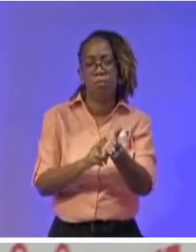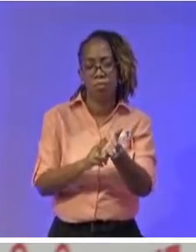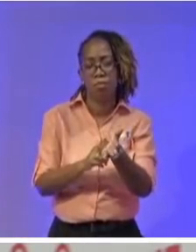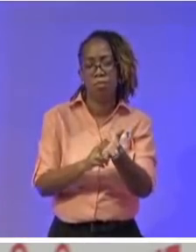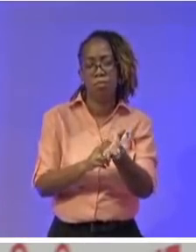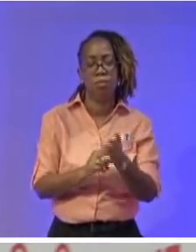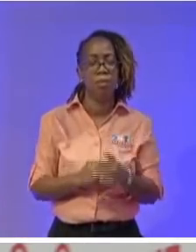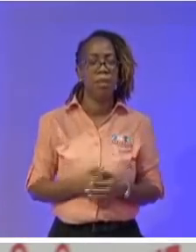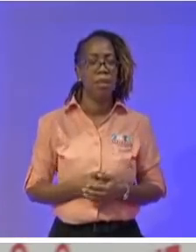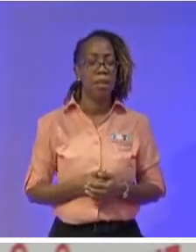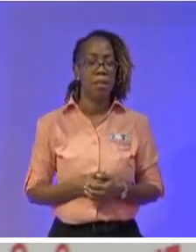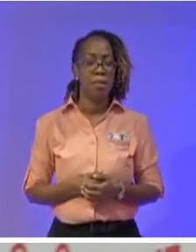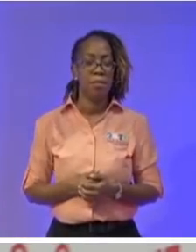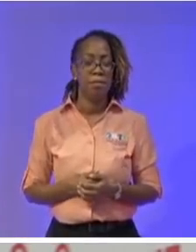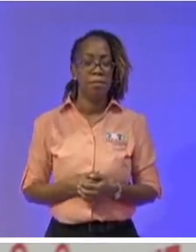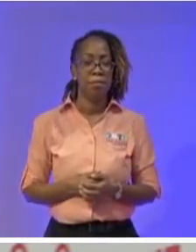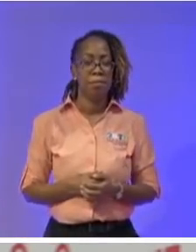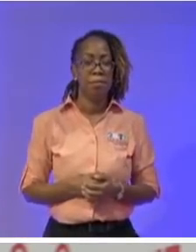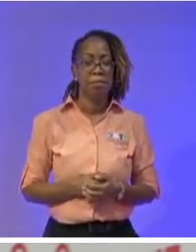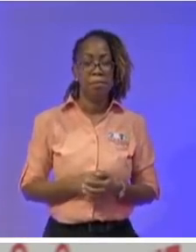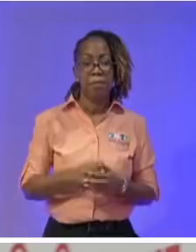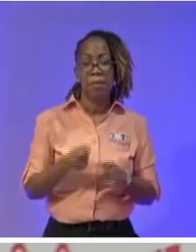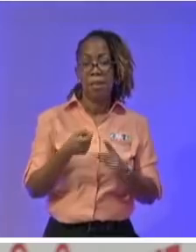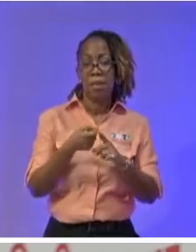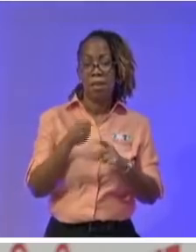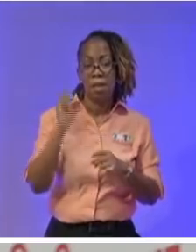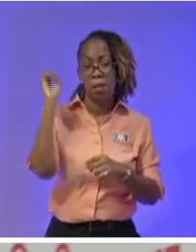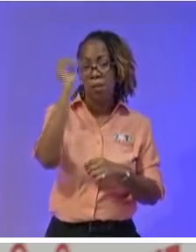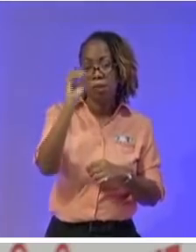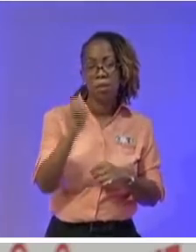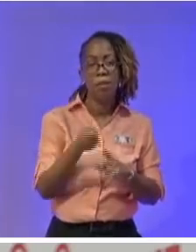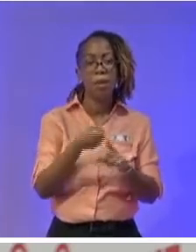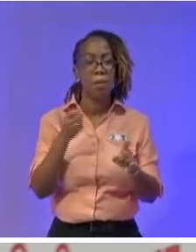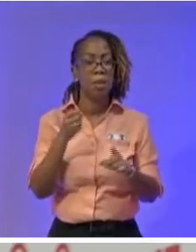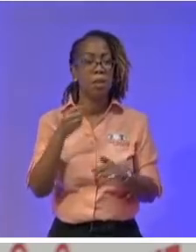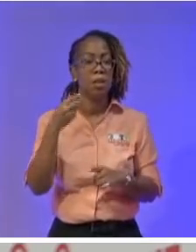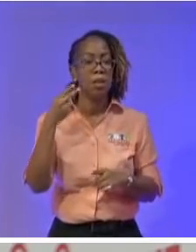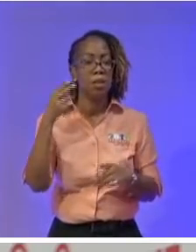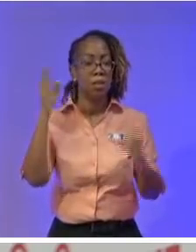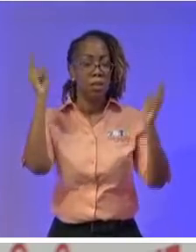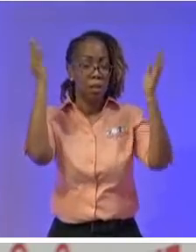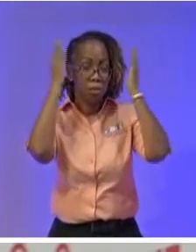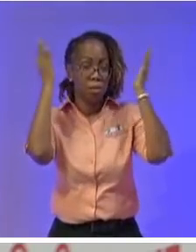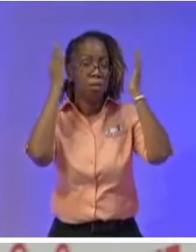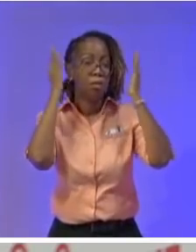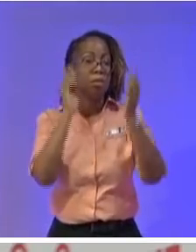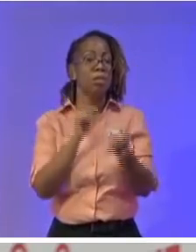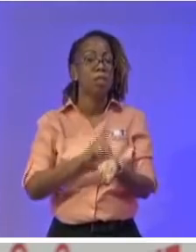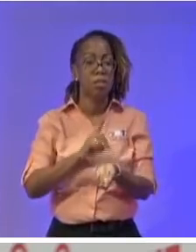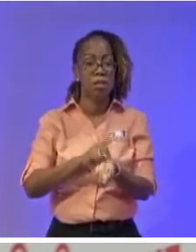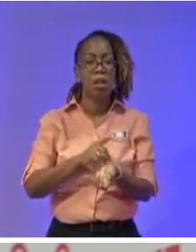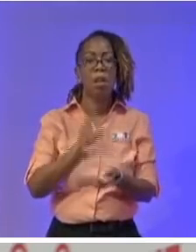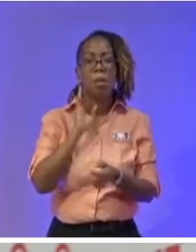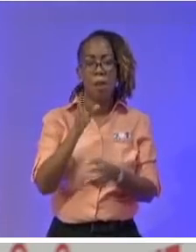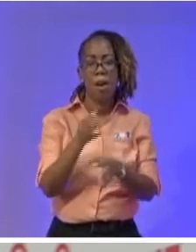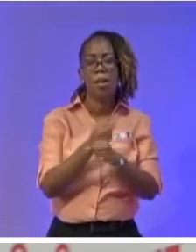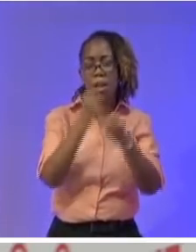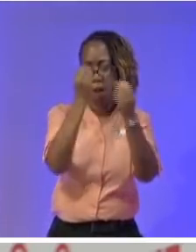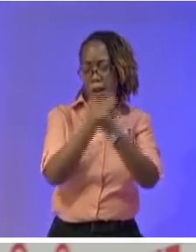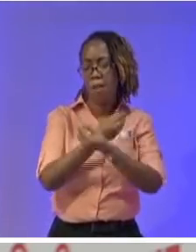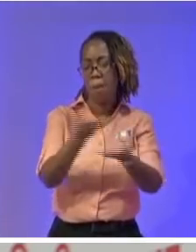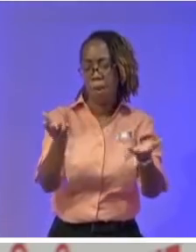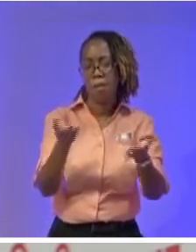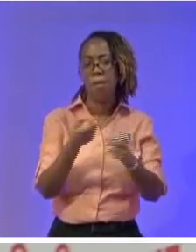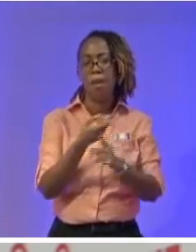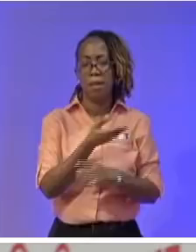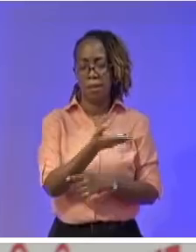We use that data that we get from the clinicians to make a determination. They actually say that the person has died of some complications of COVID.